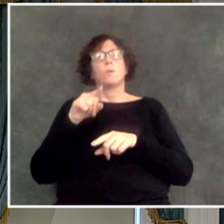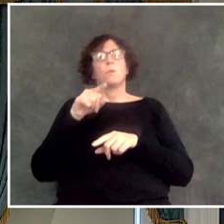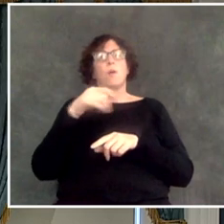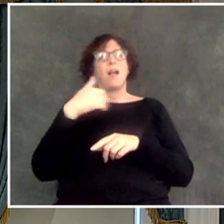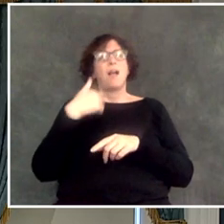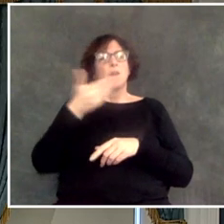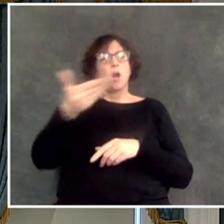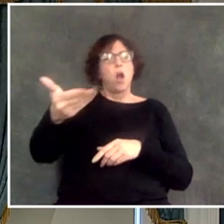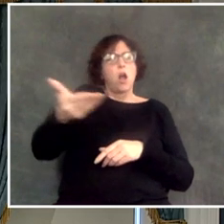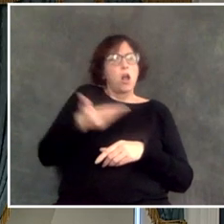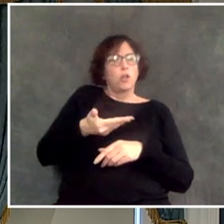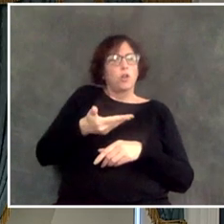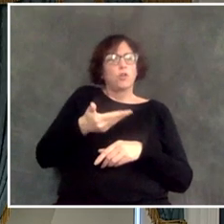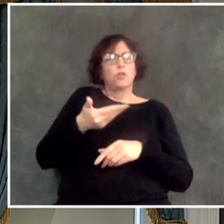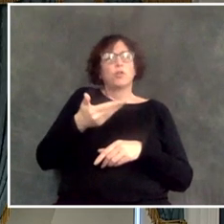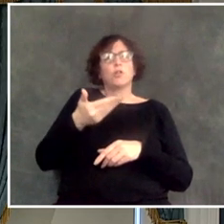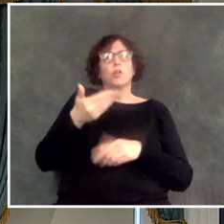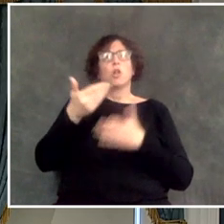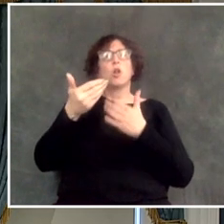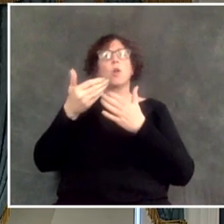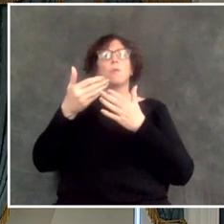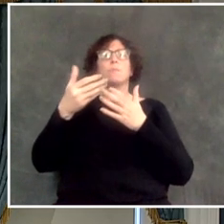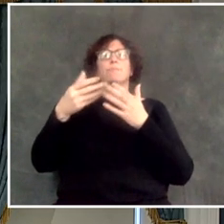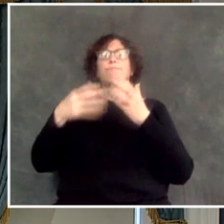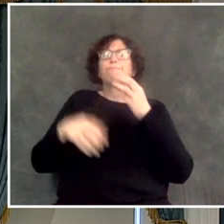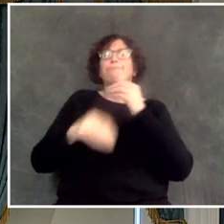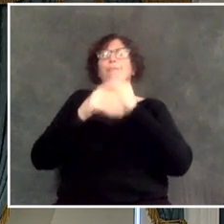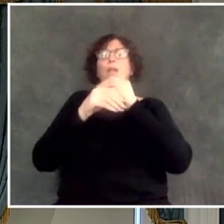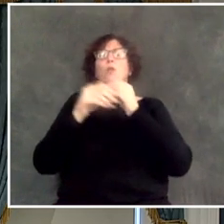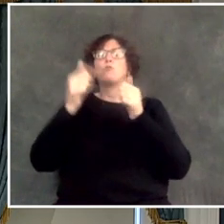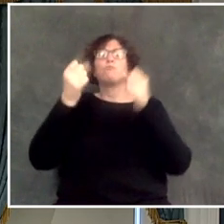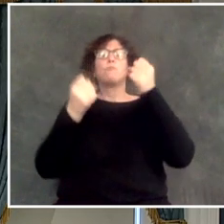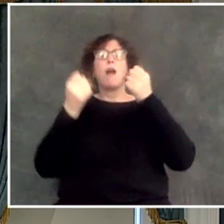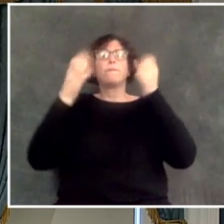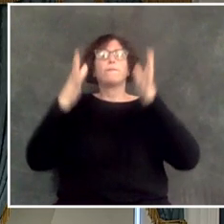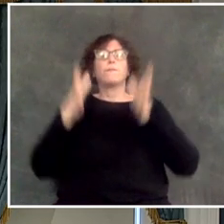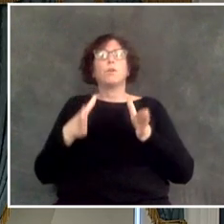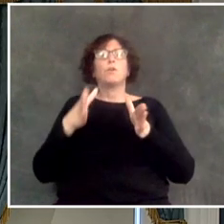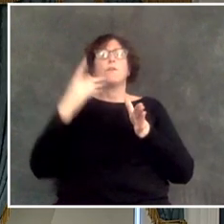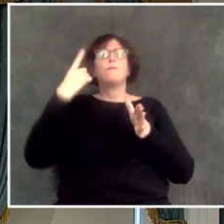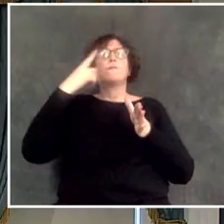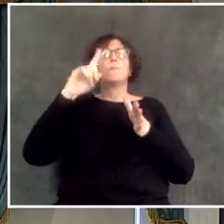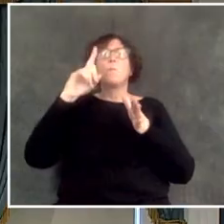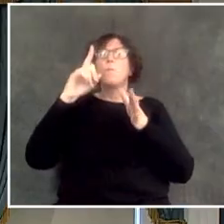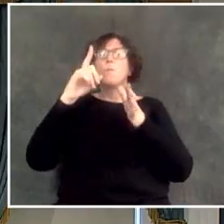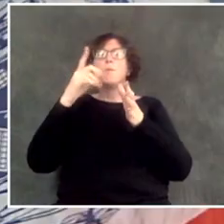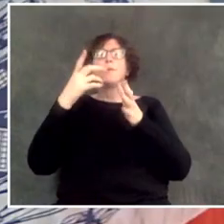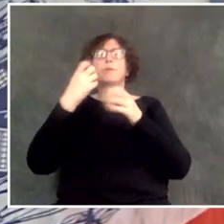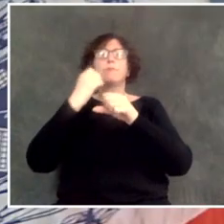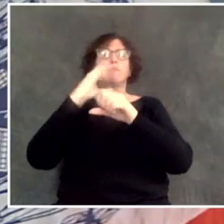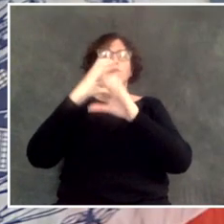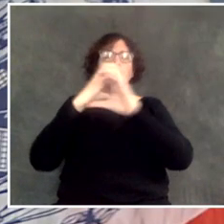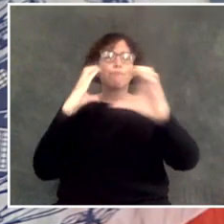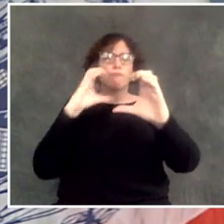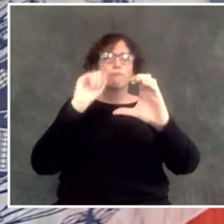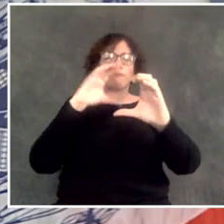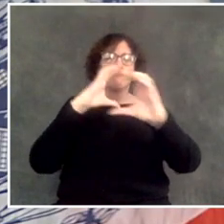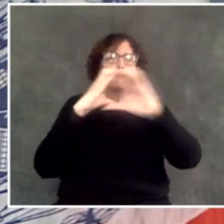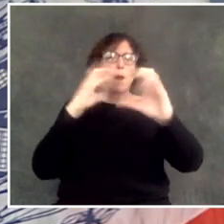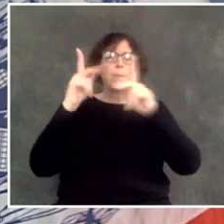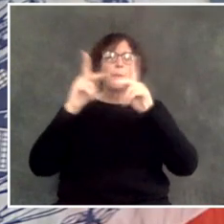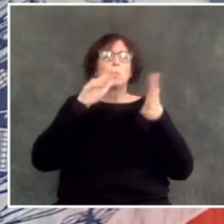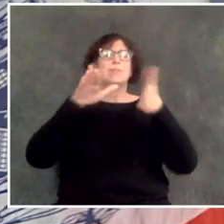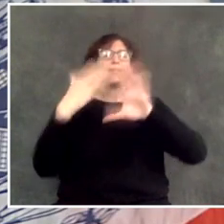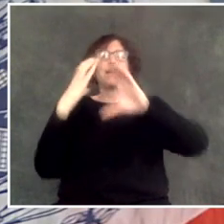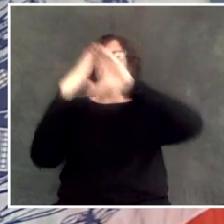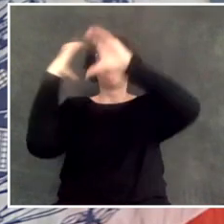or transport bodies of those who have died? Anna, I've said previous questions about some